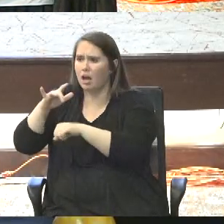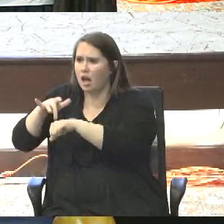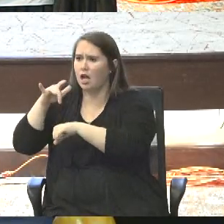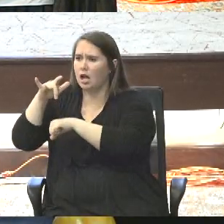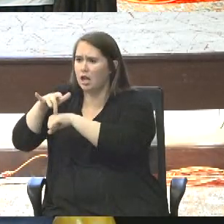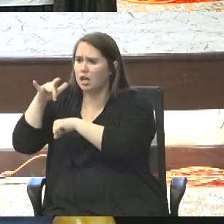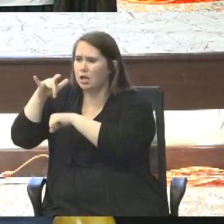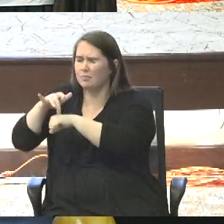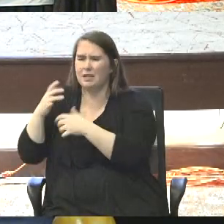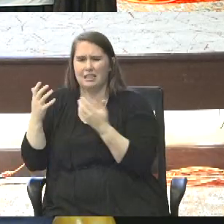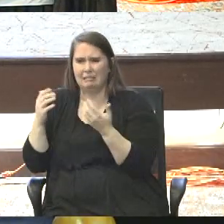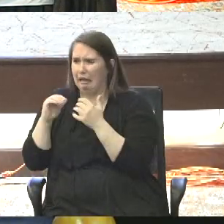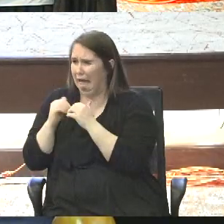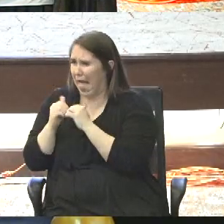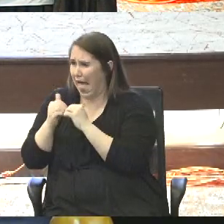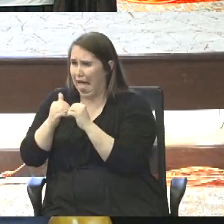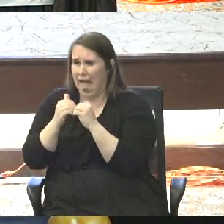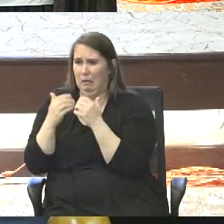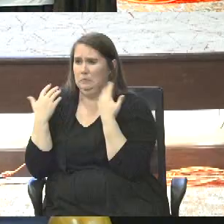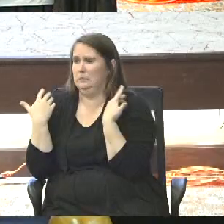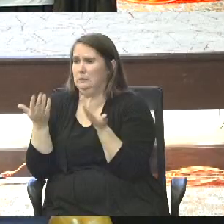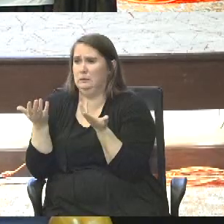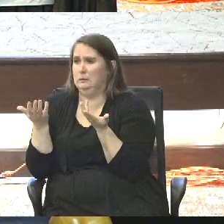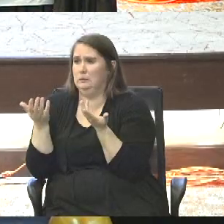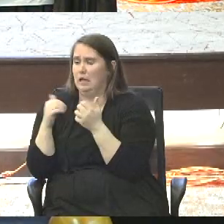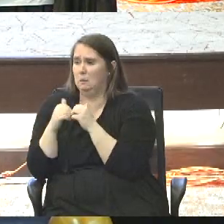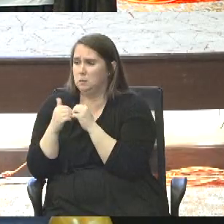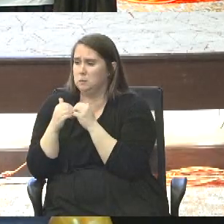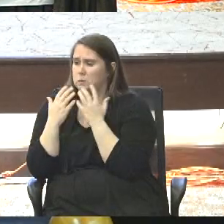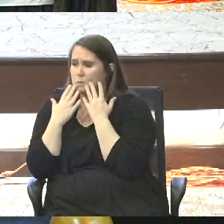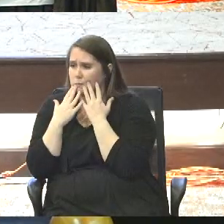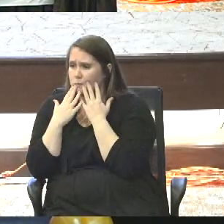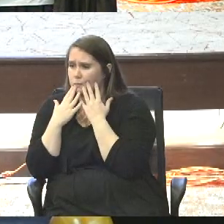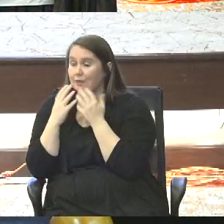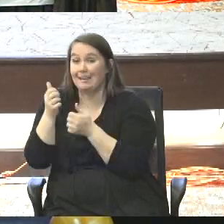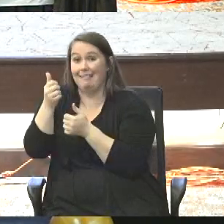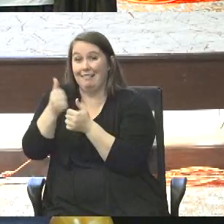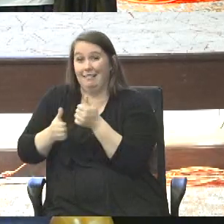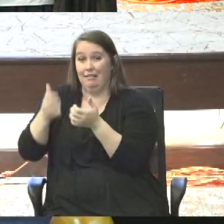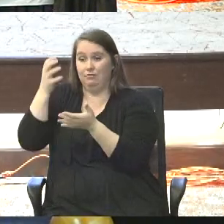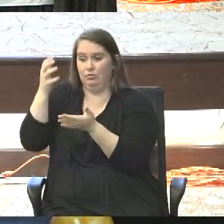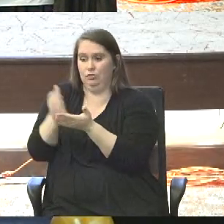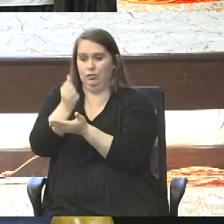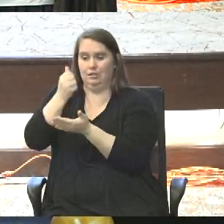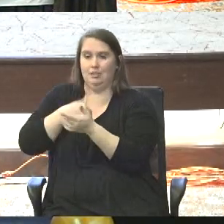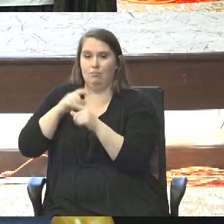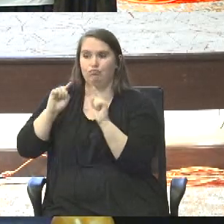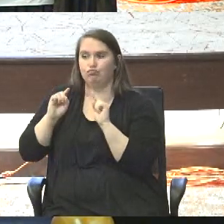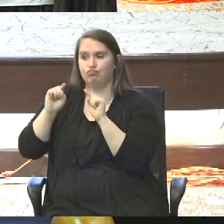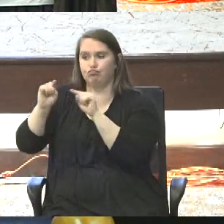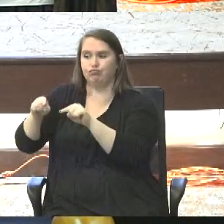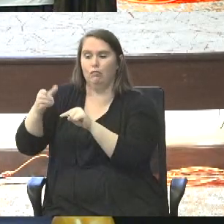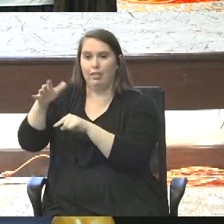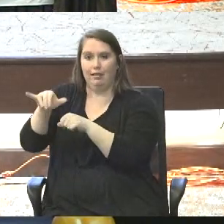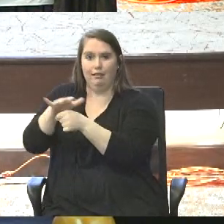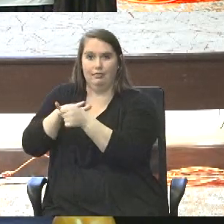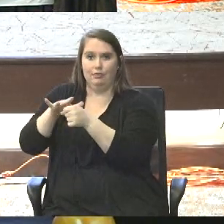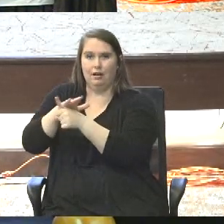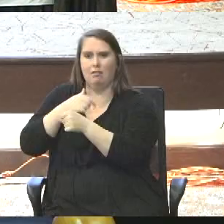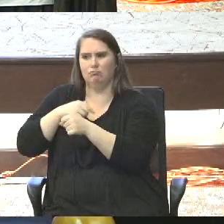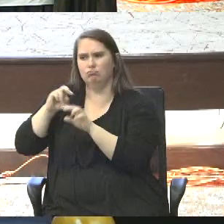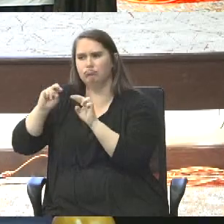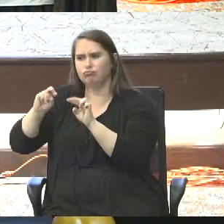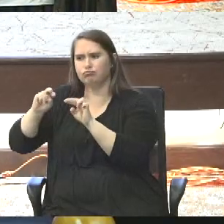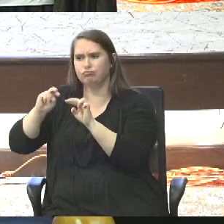think, how are they going to do this? How are they going to do this? And every chance I get, I go by there to see how far